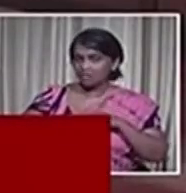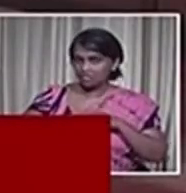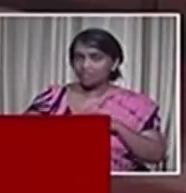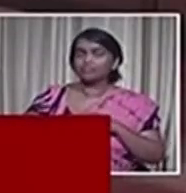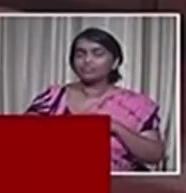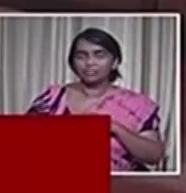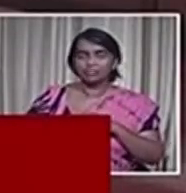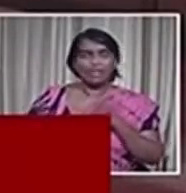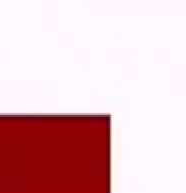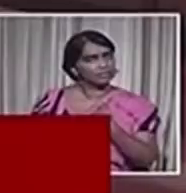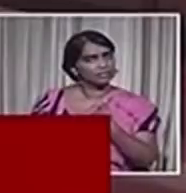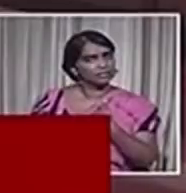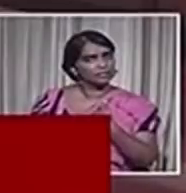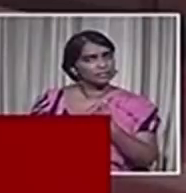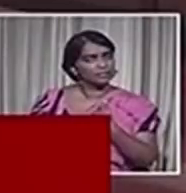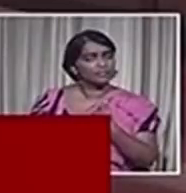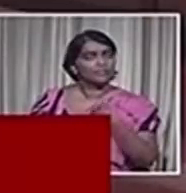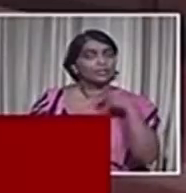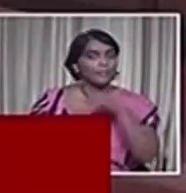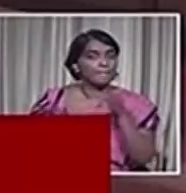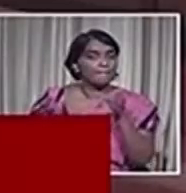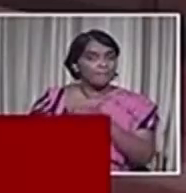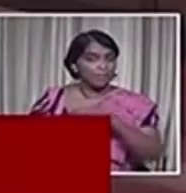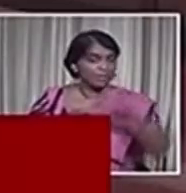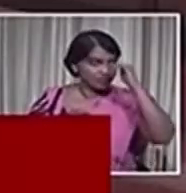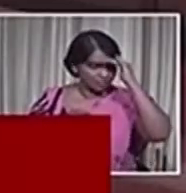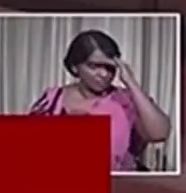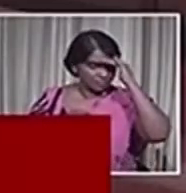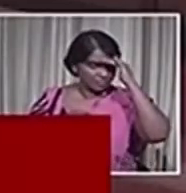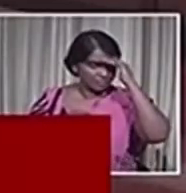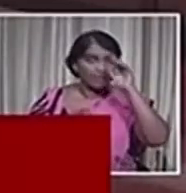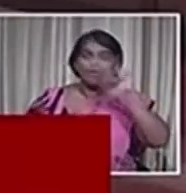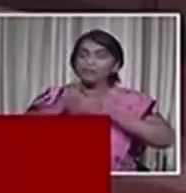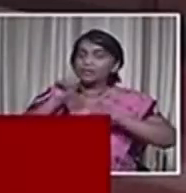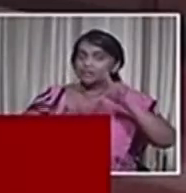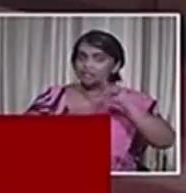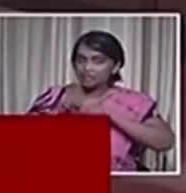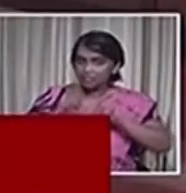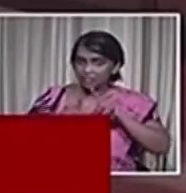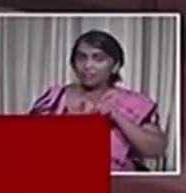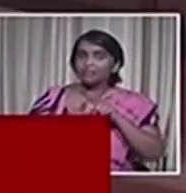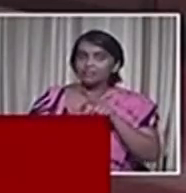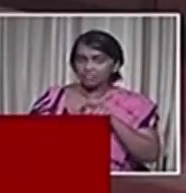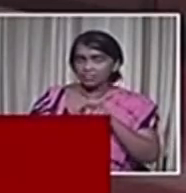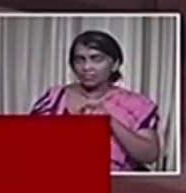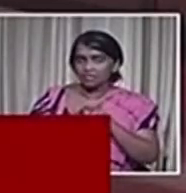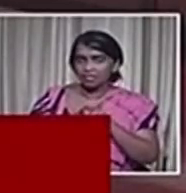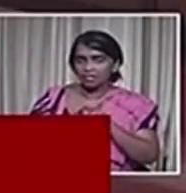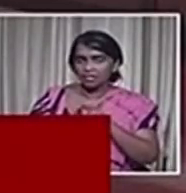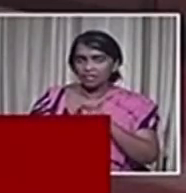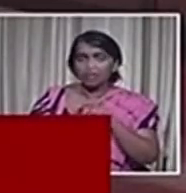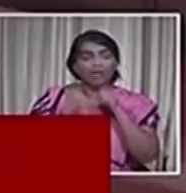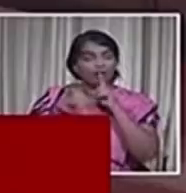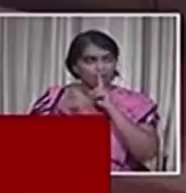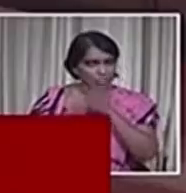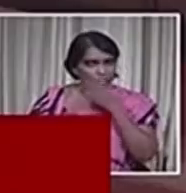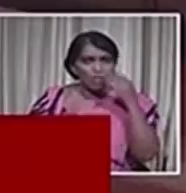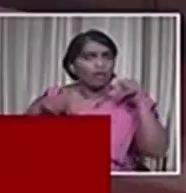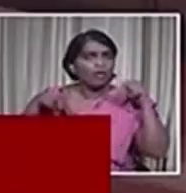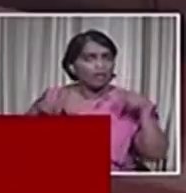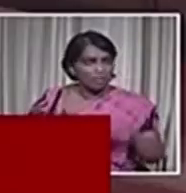by Parliament yesterday. The Honourable Leader of the House stated that it will be put to vote today. Now,